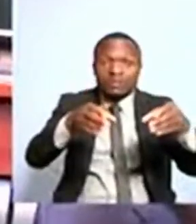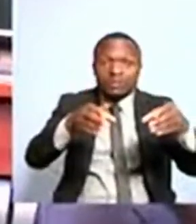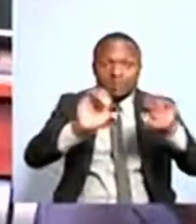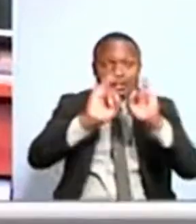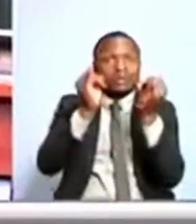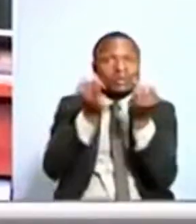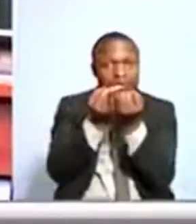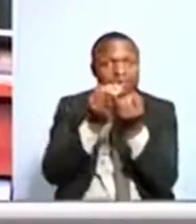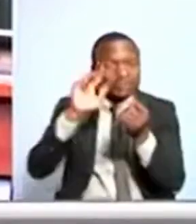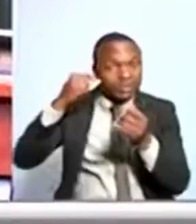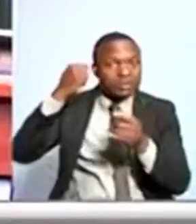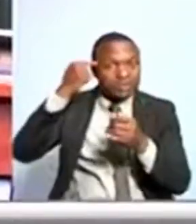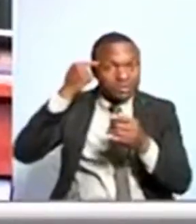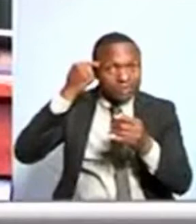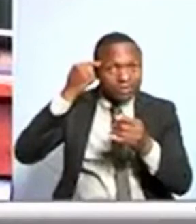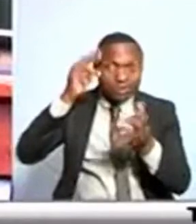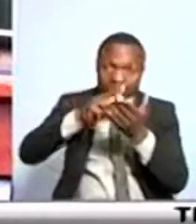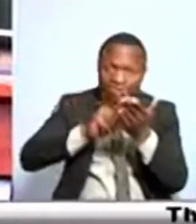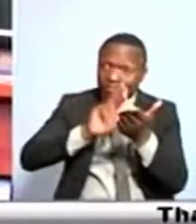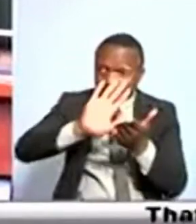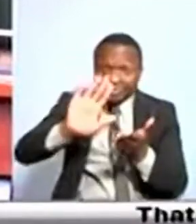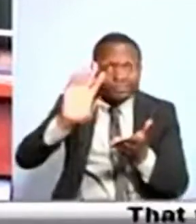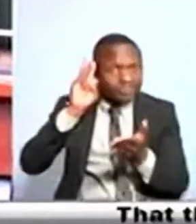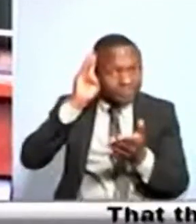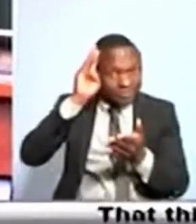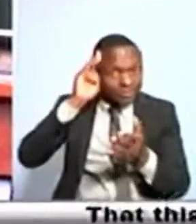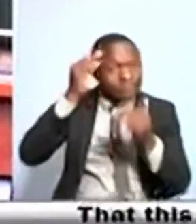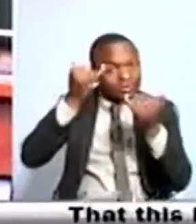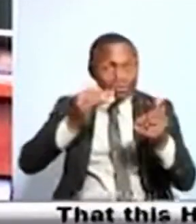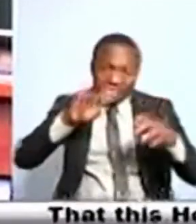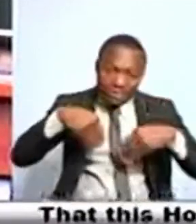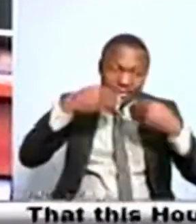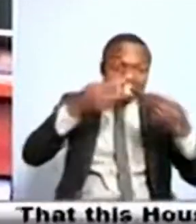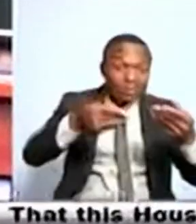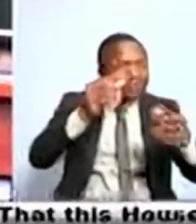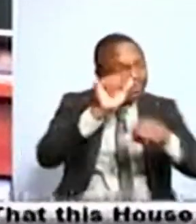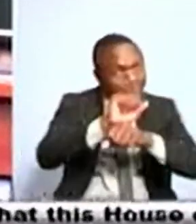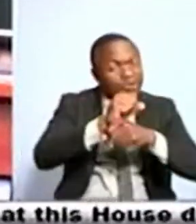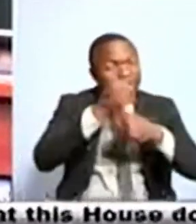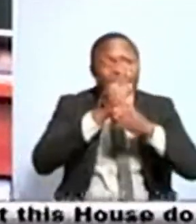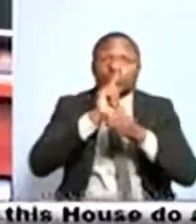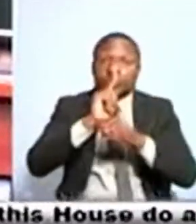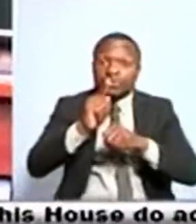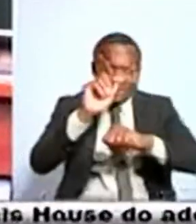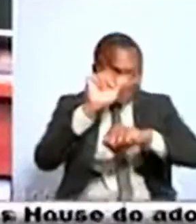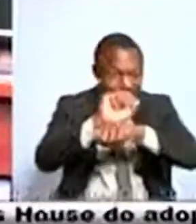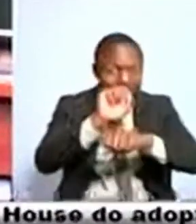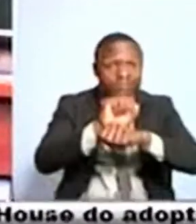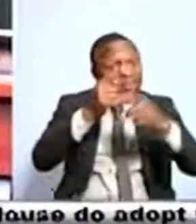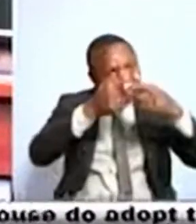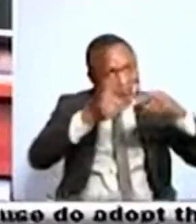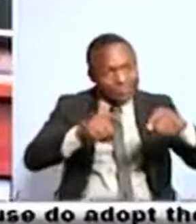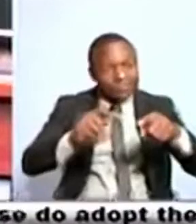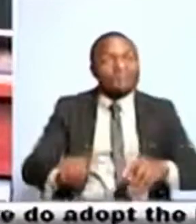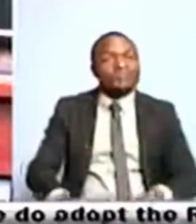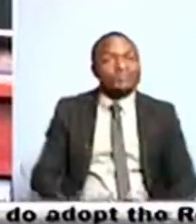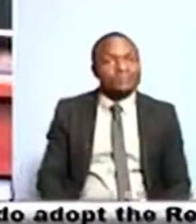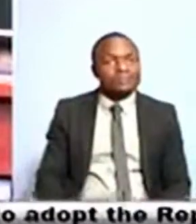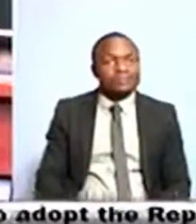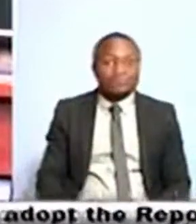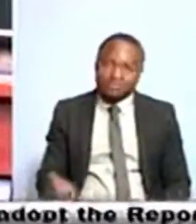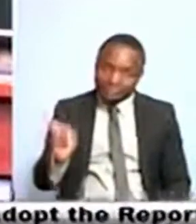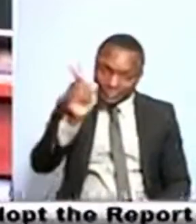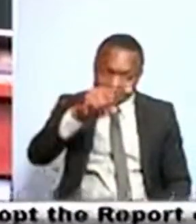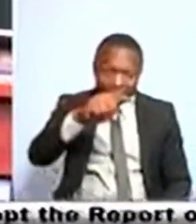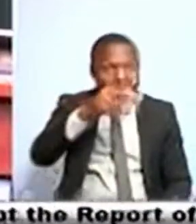reporting to my ministry, has now been tasked to ensure that even as work takes place, they go